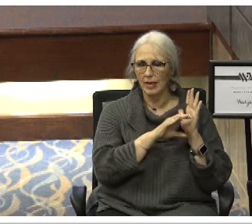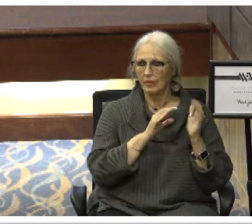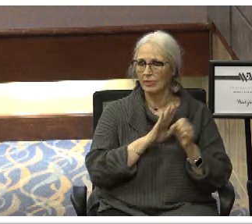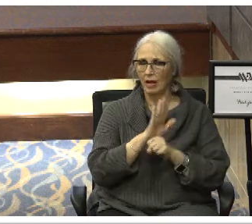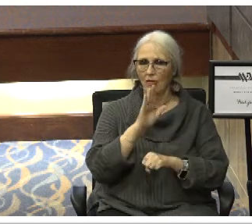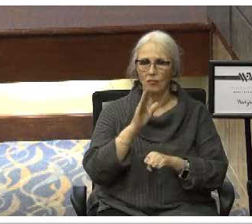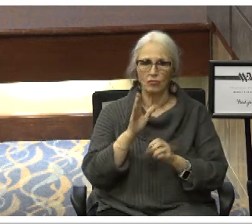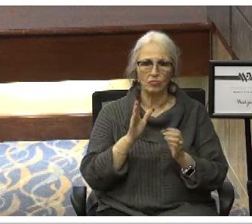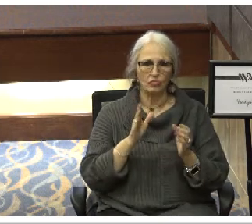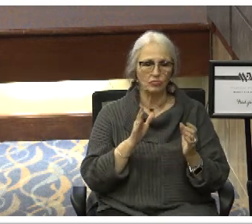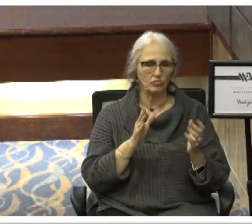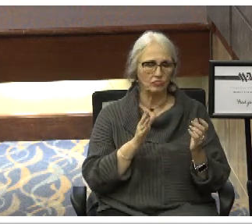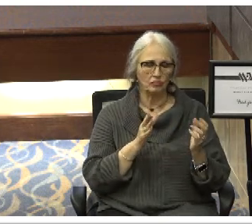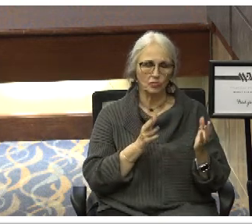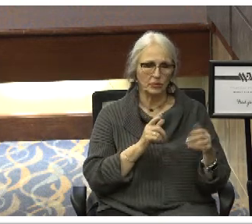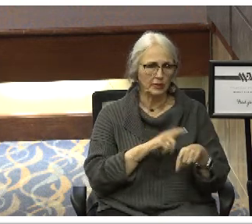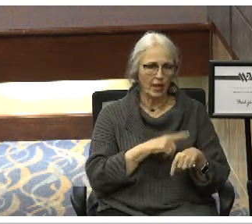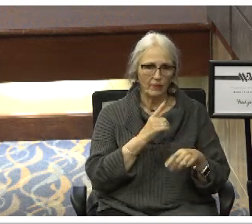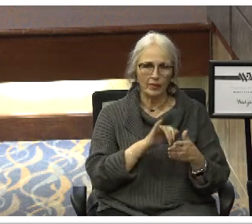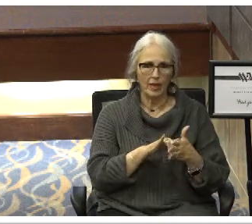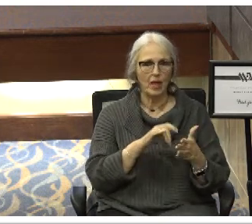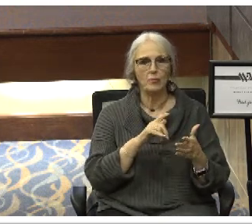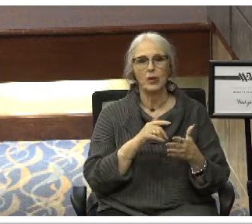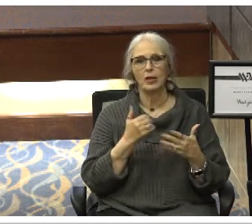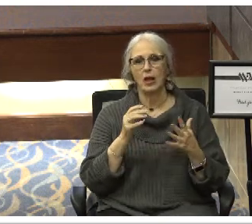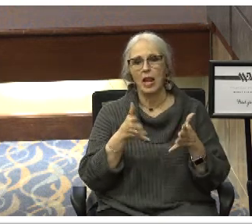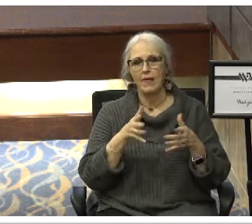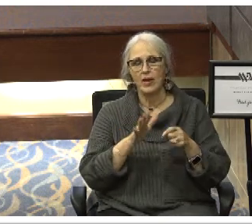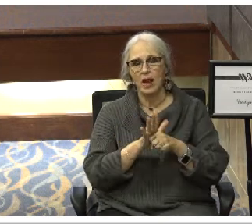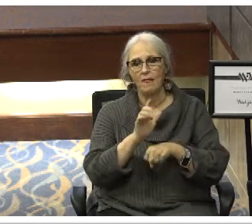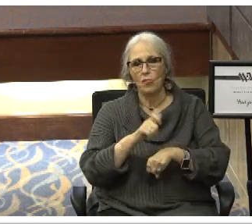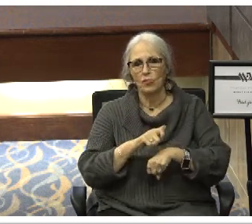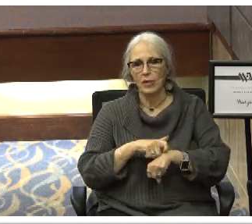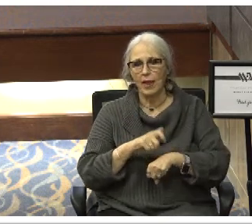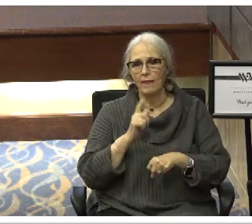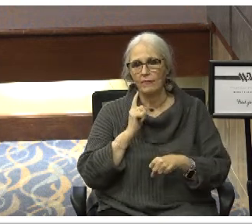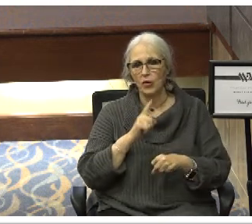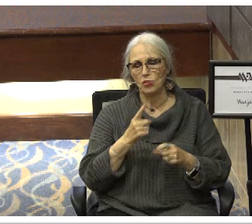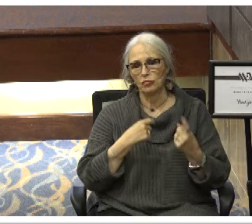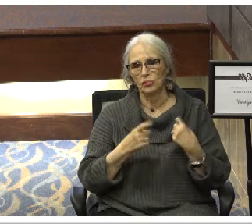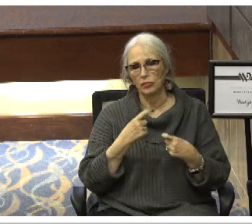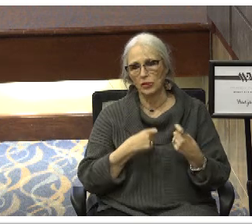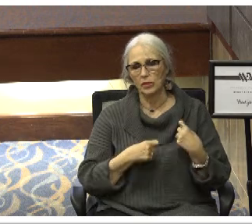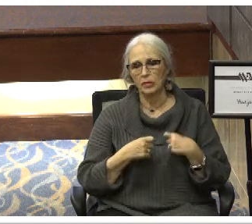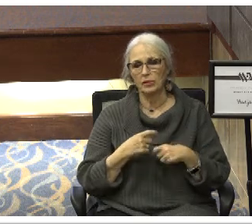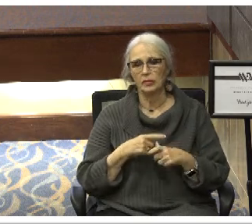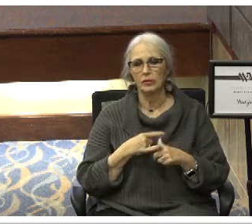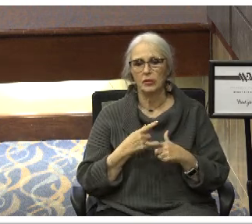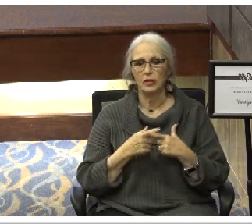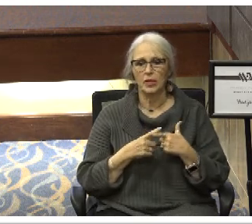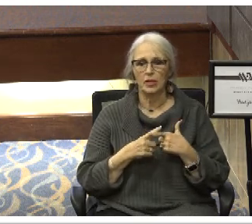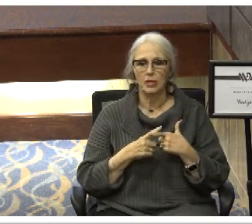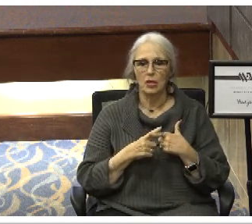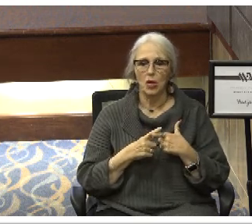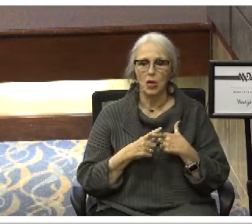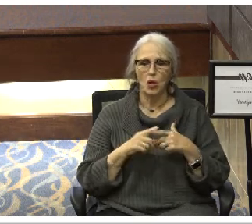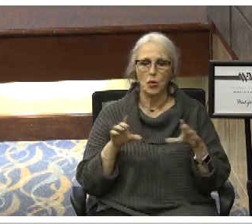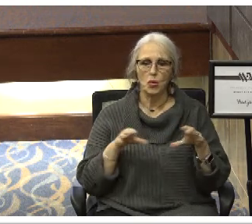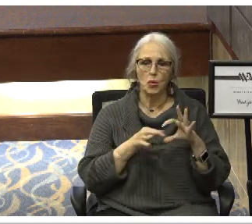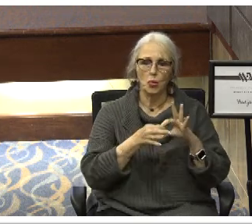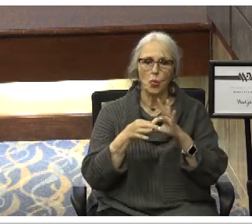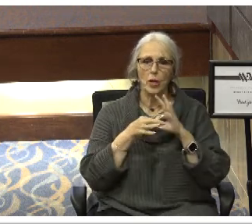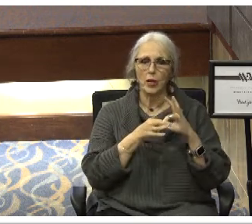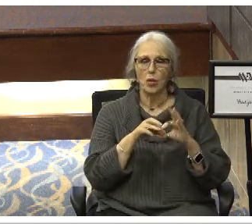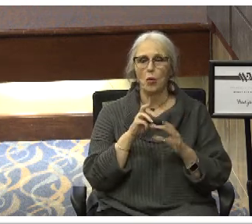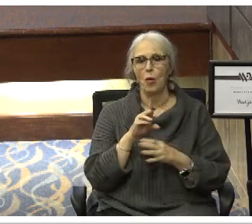few questions if necessary. I want to introduce our project partners. So we're doing this in coordination with